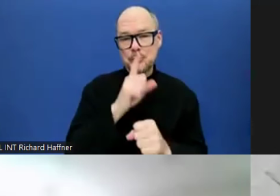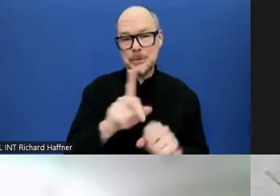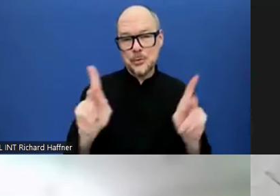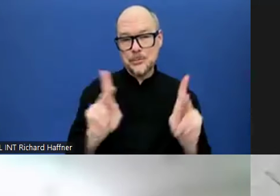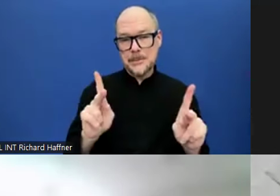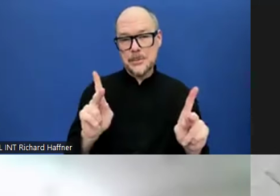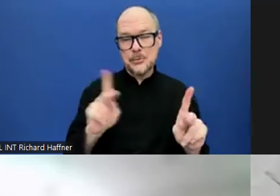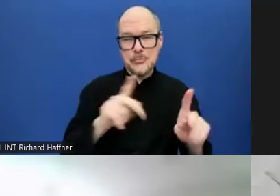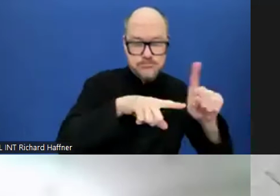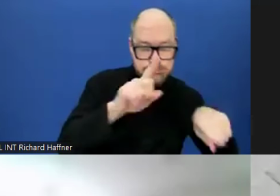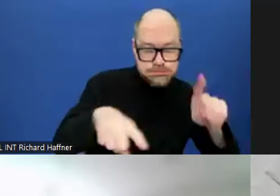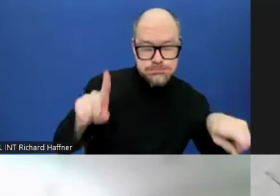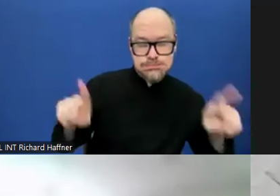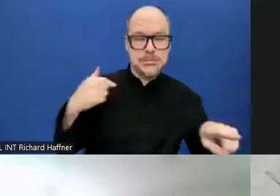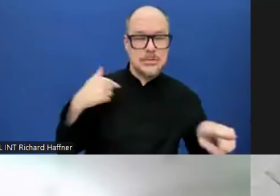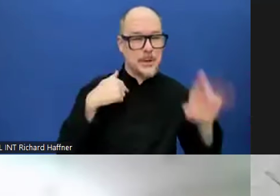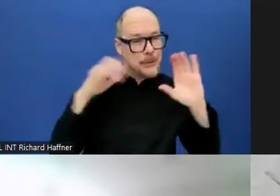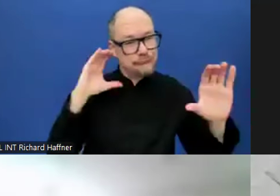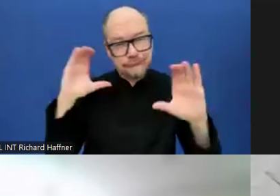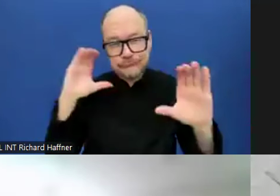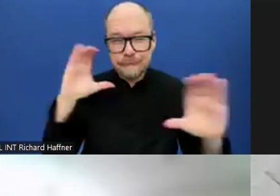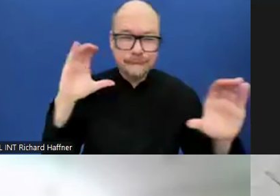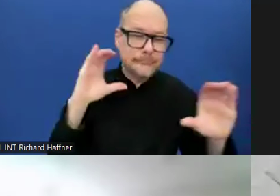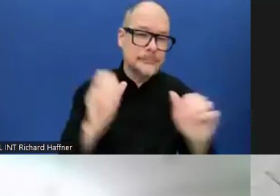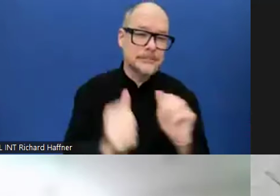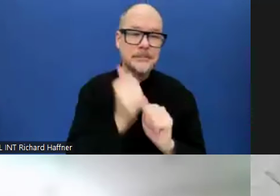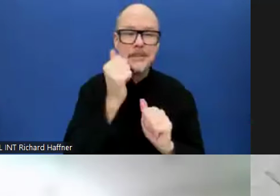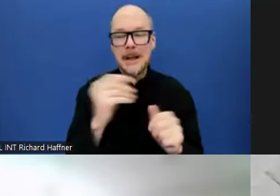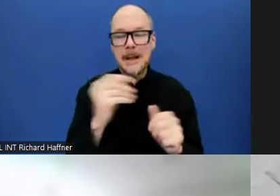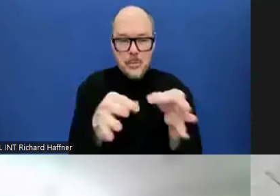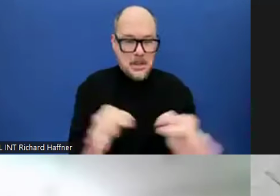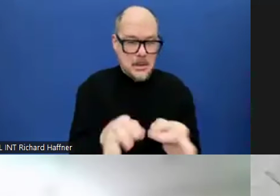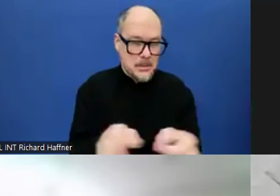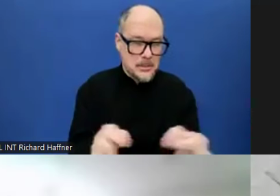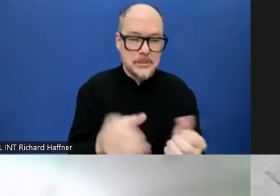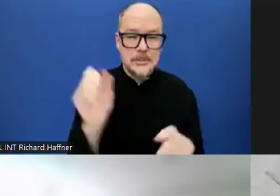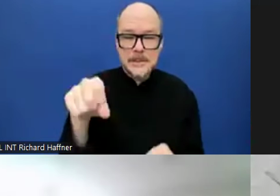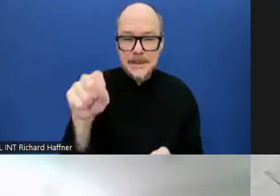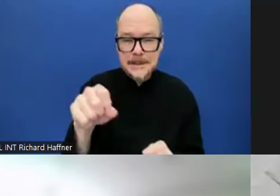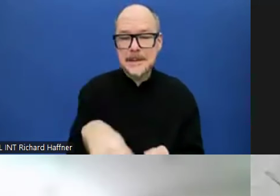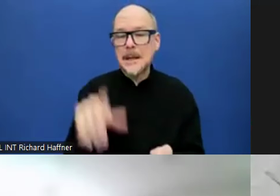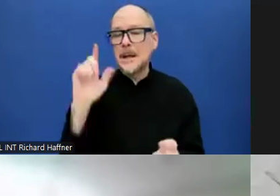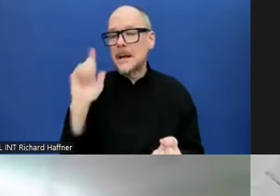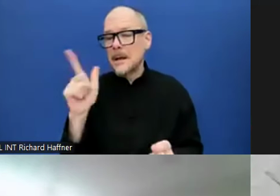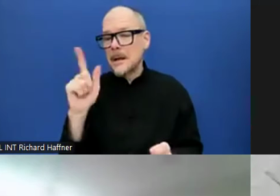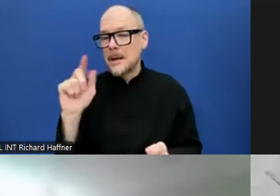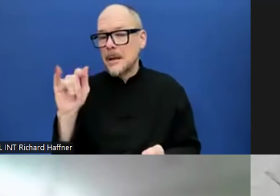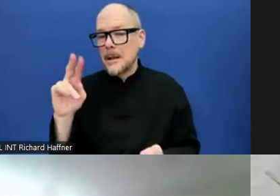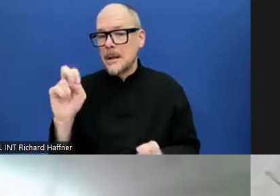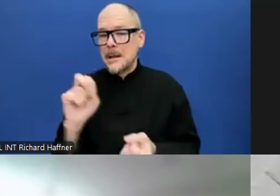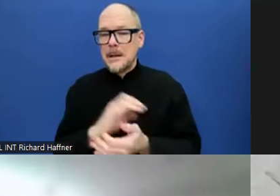from as many people as possible and with whatever language access. So, Talene.